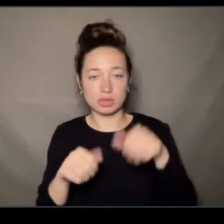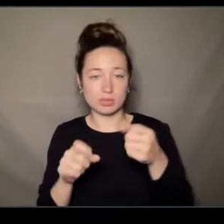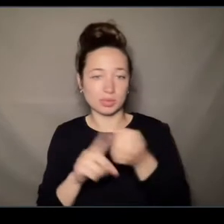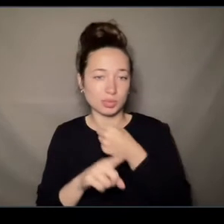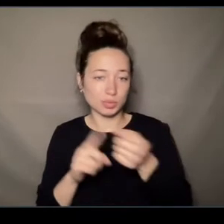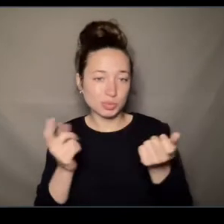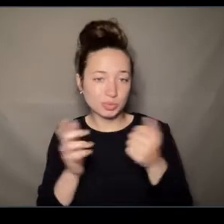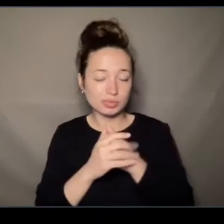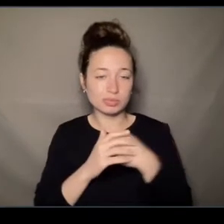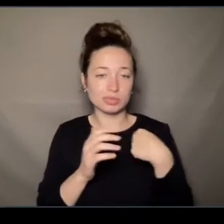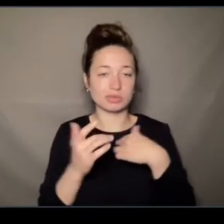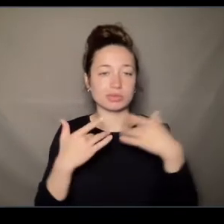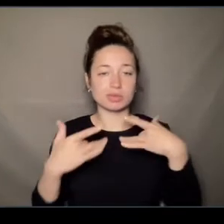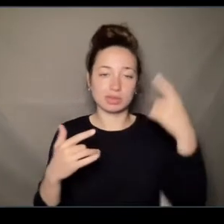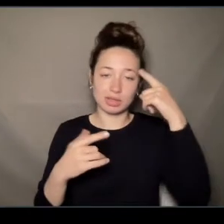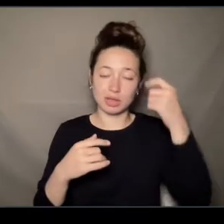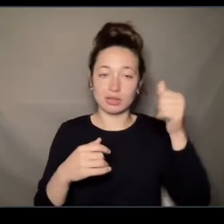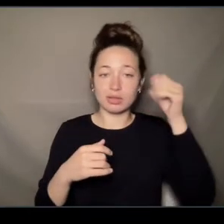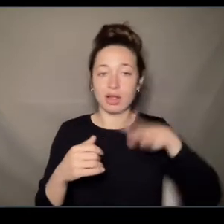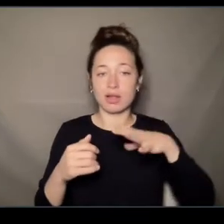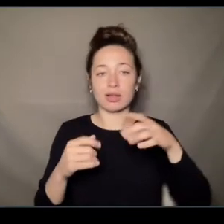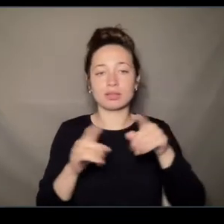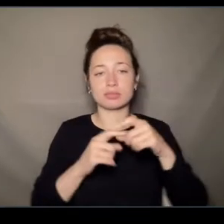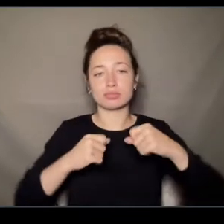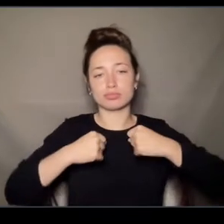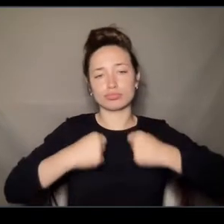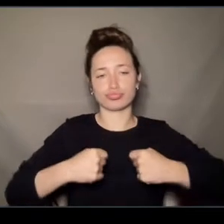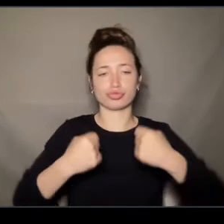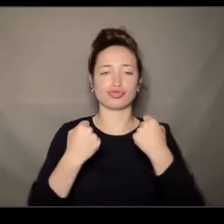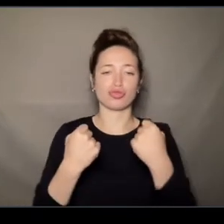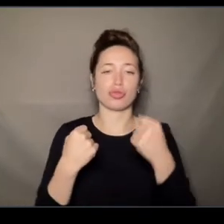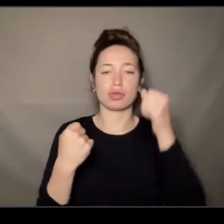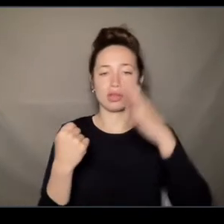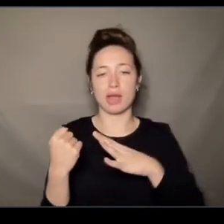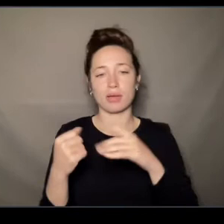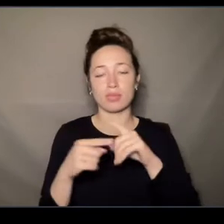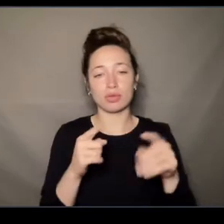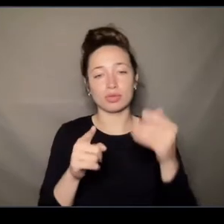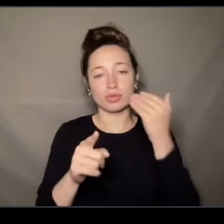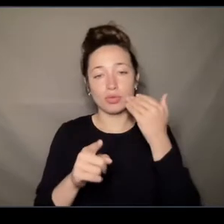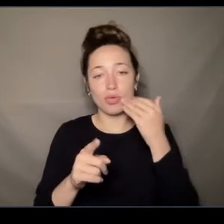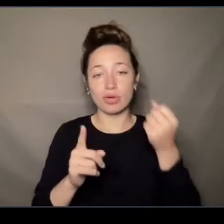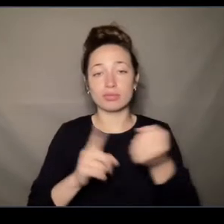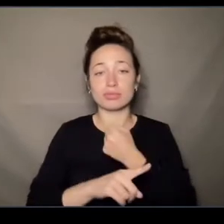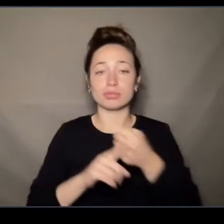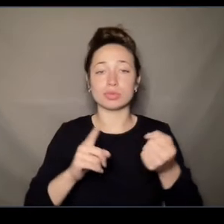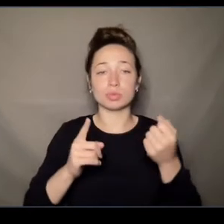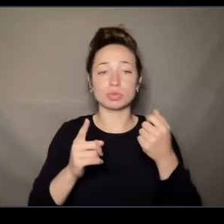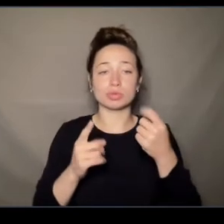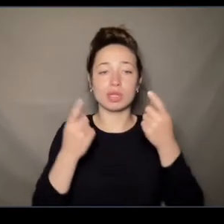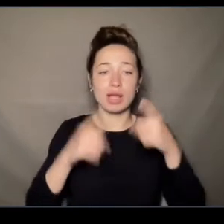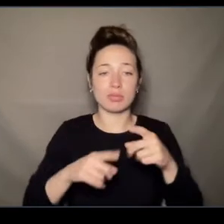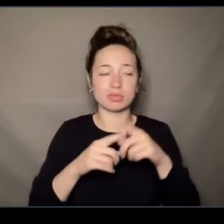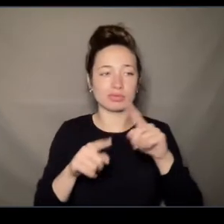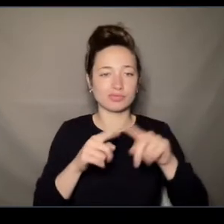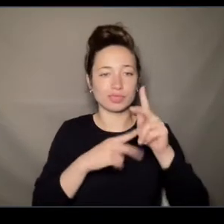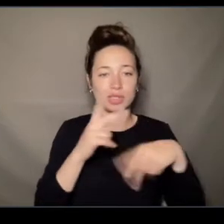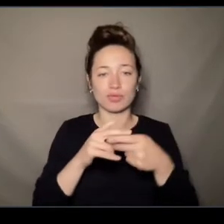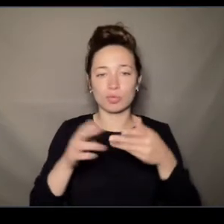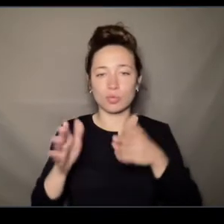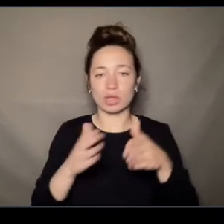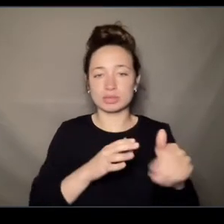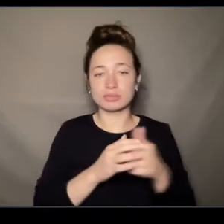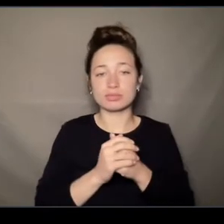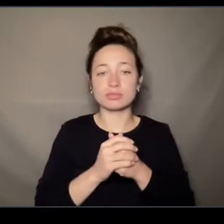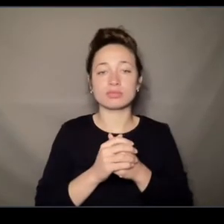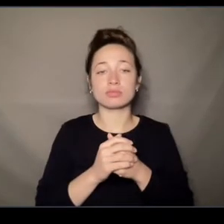abused. I mean, we tend to think of guys as these big, brawny, strong guys, but, you know, abuse happens in all sorts of bizarre